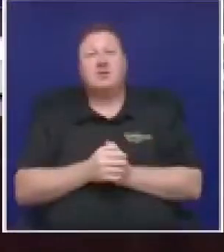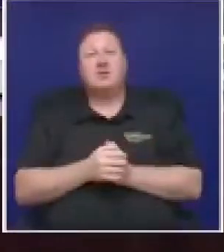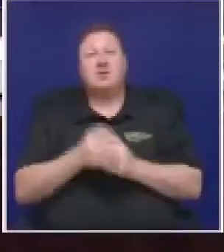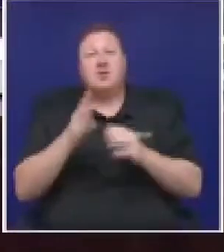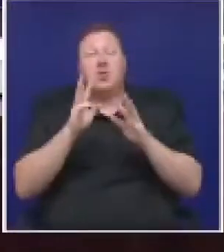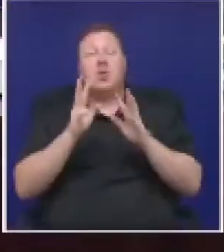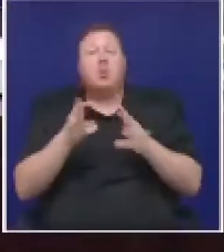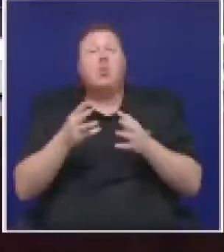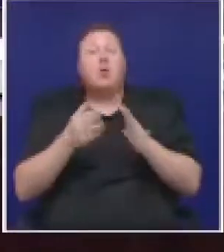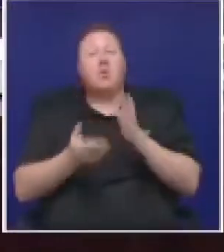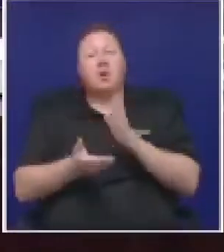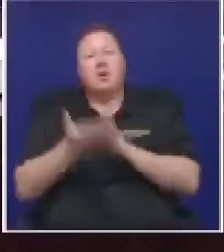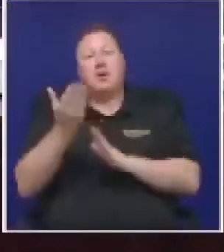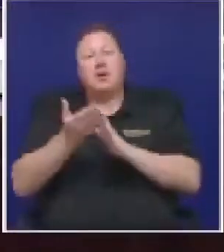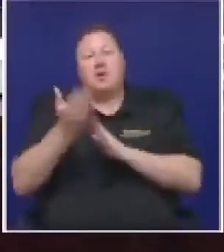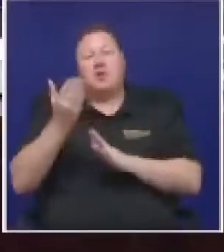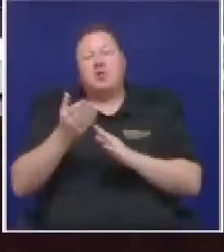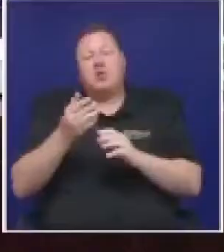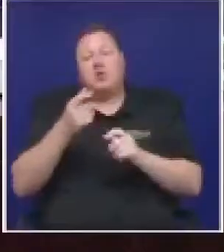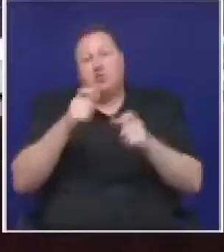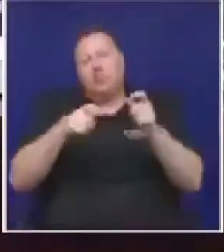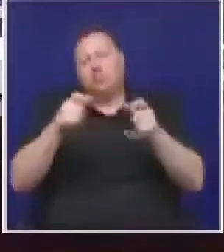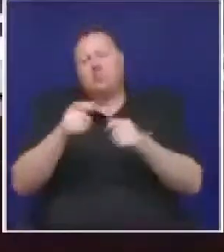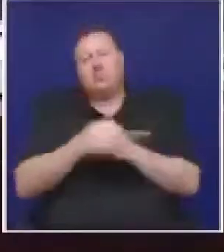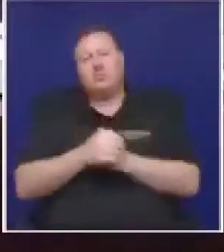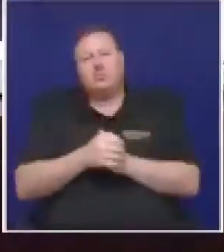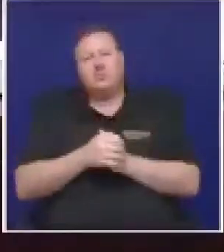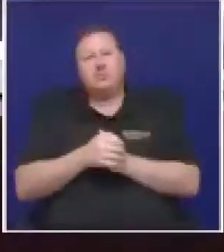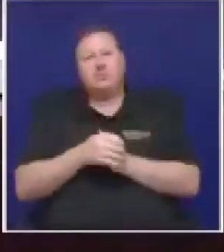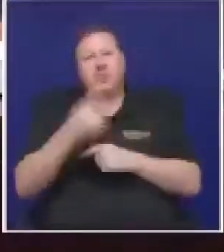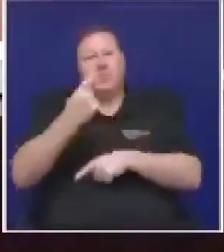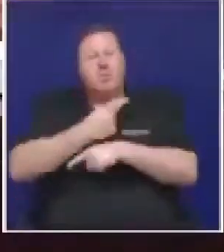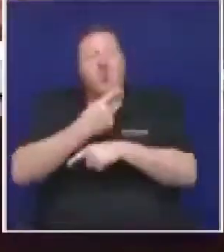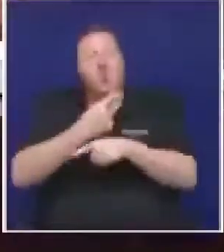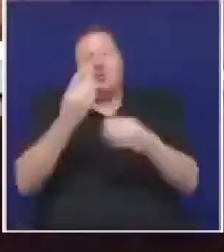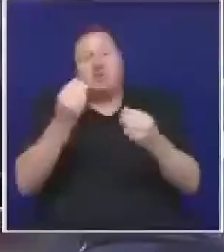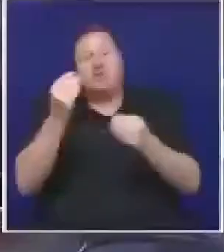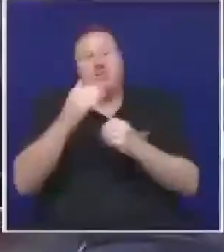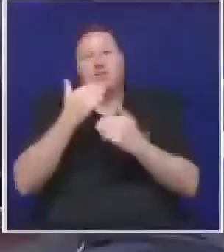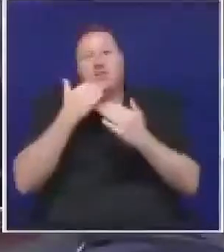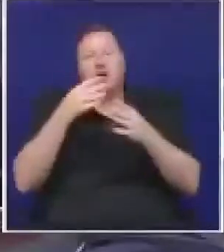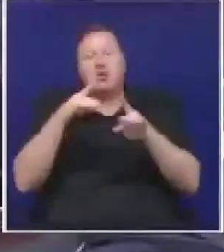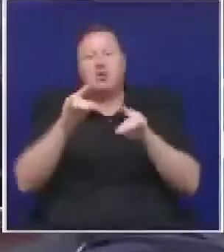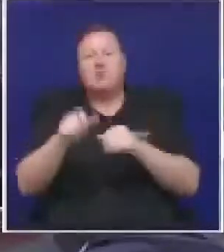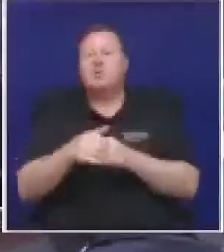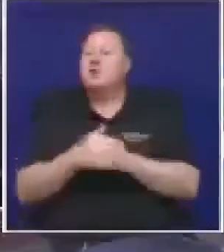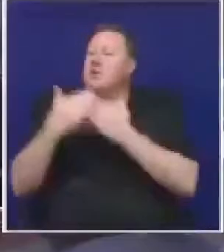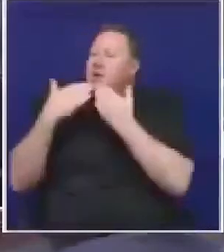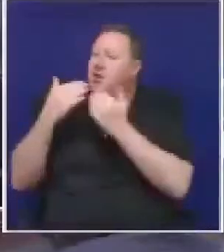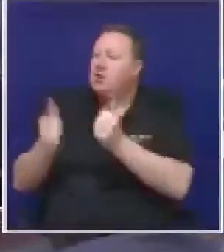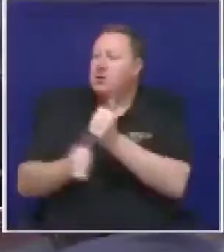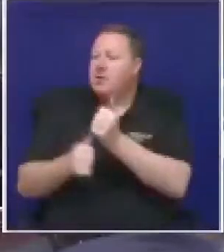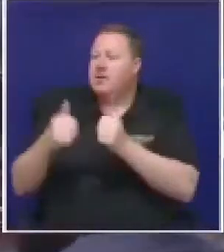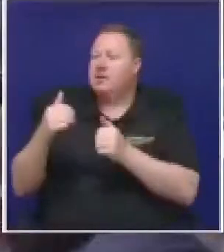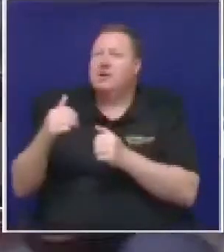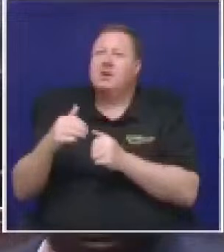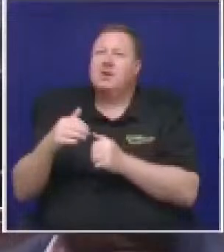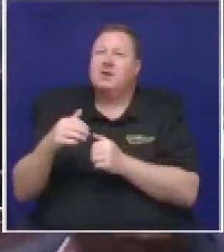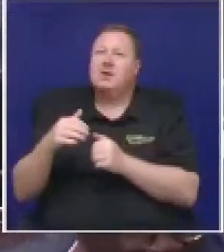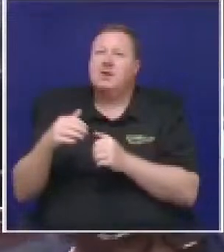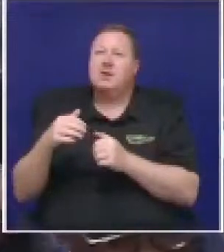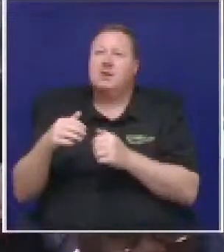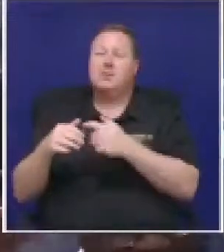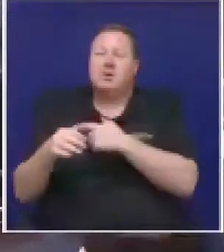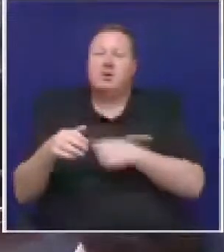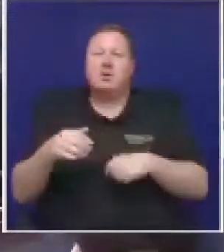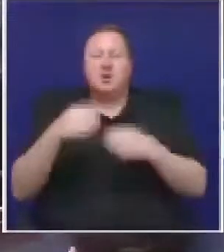increase personnel on the borders. Thank you very much, Honorable Chairperson. Thank you, Deputy President. Honorable Ishmael Musa,